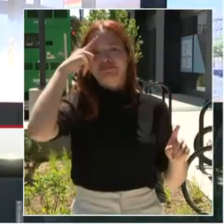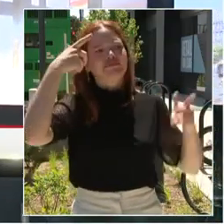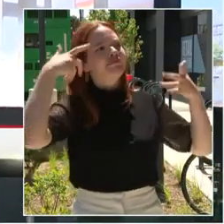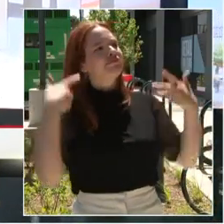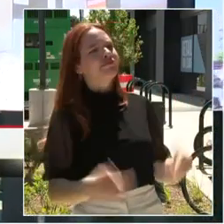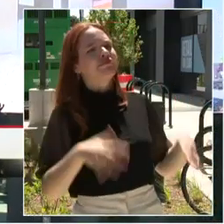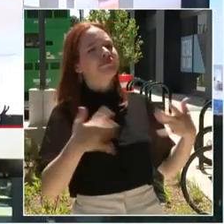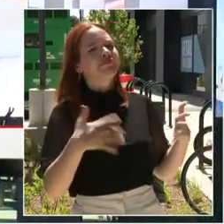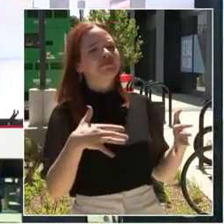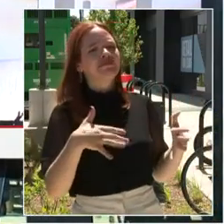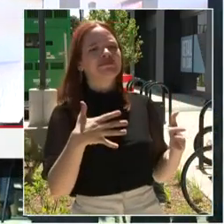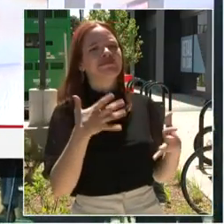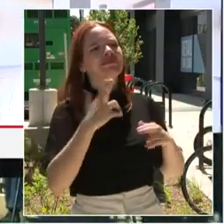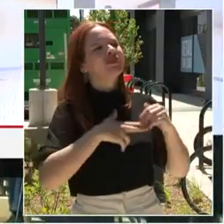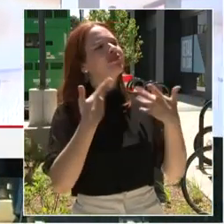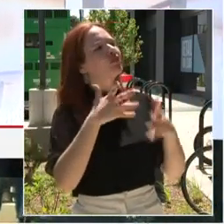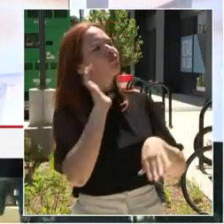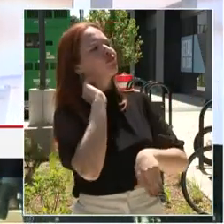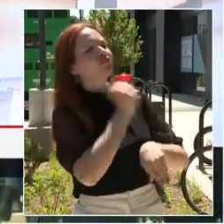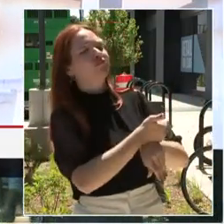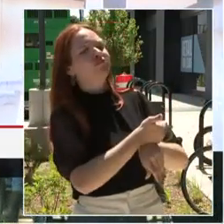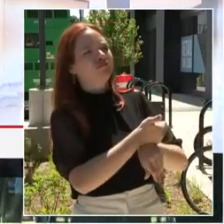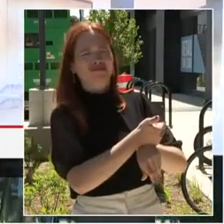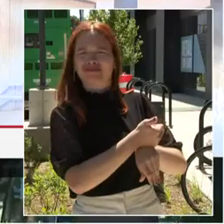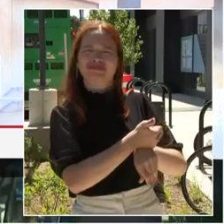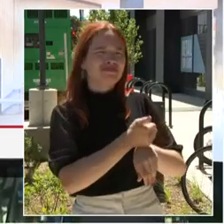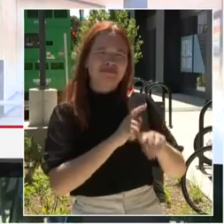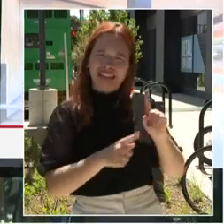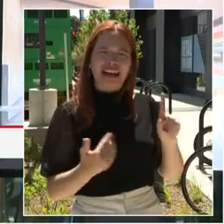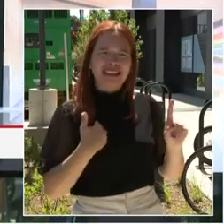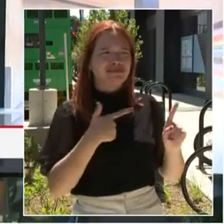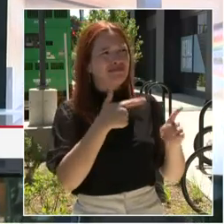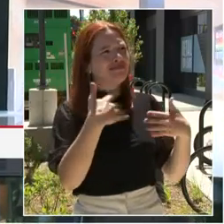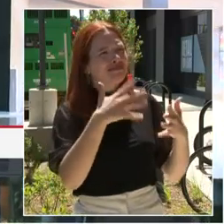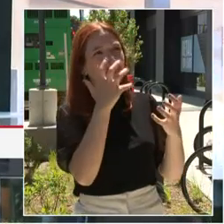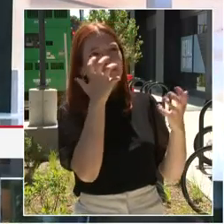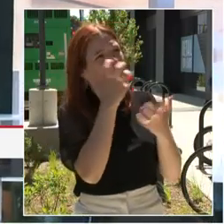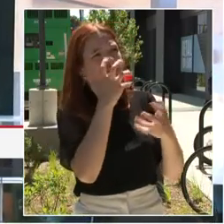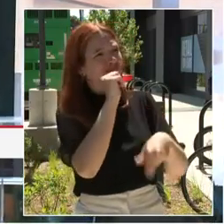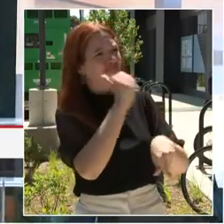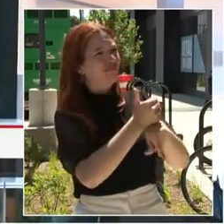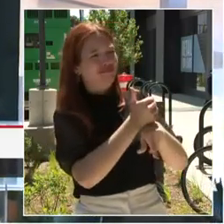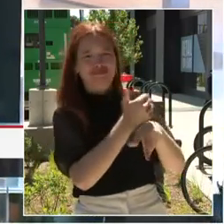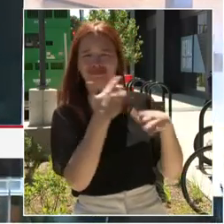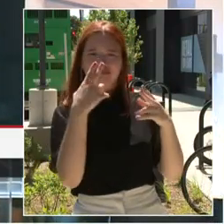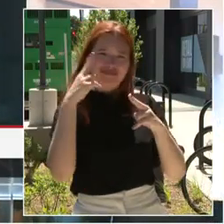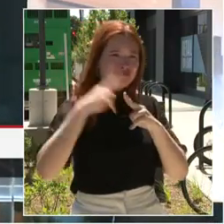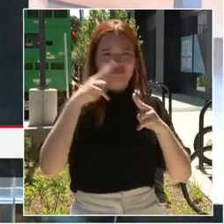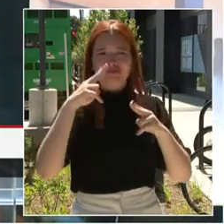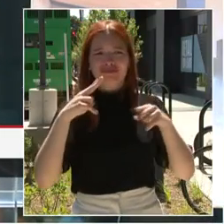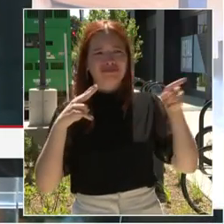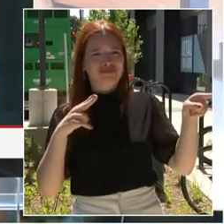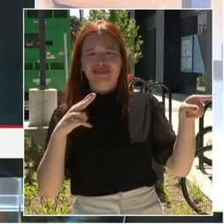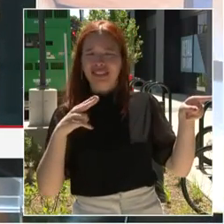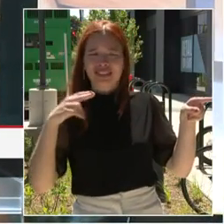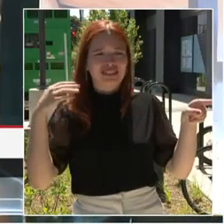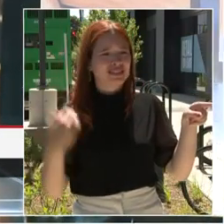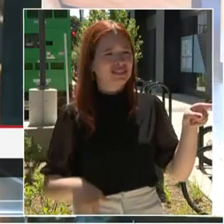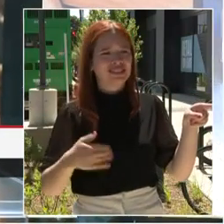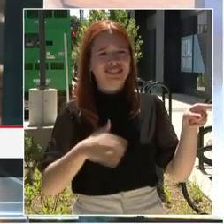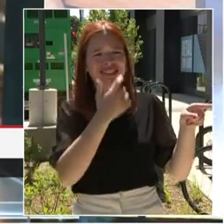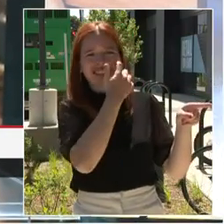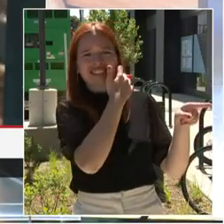building where you would find any corporate headquarters would be happy to call this home. But